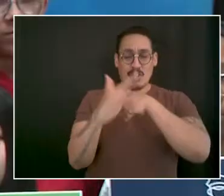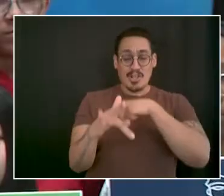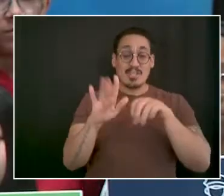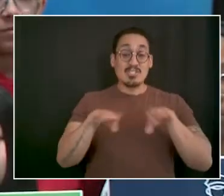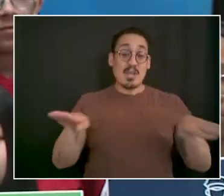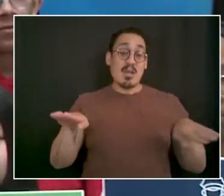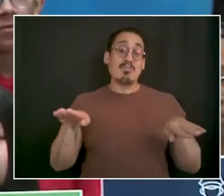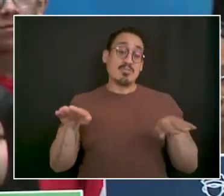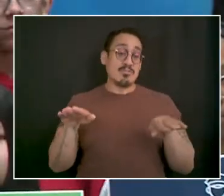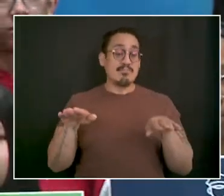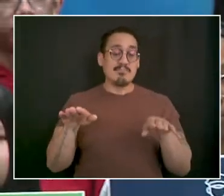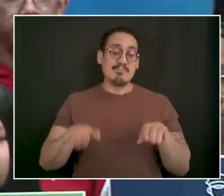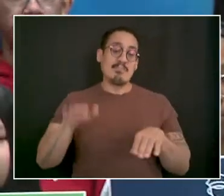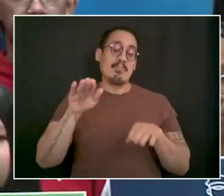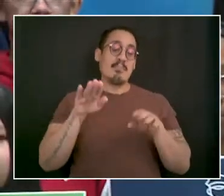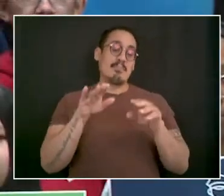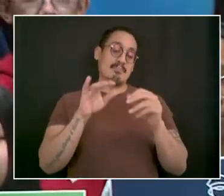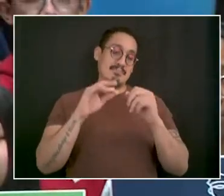programs.